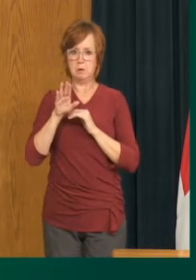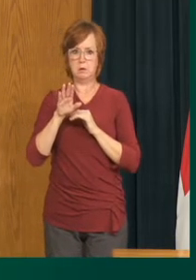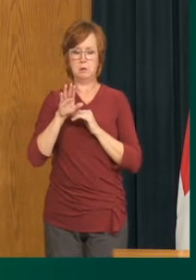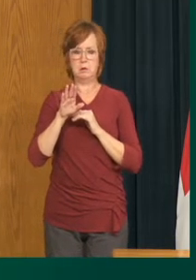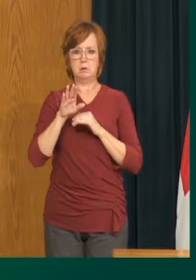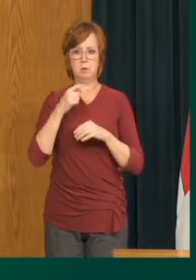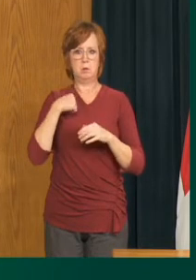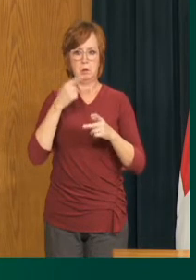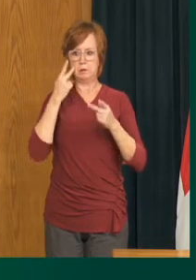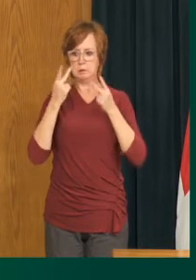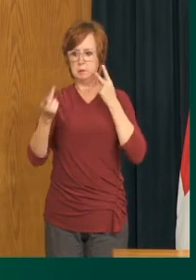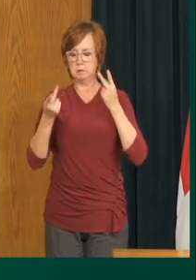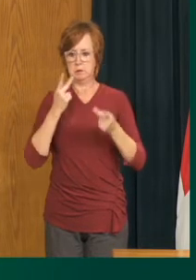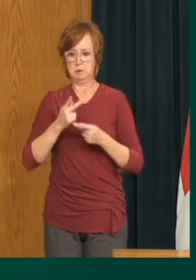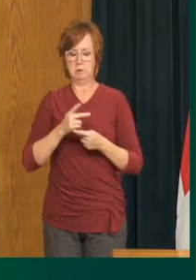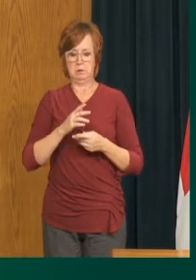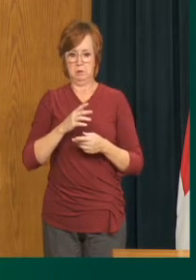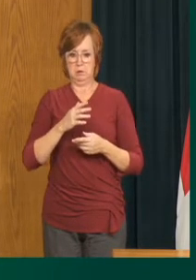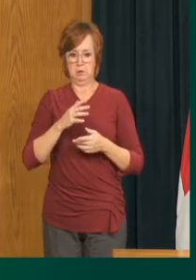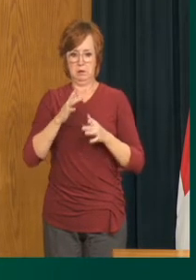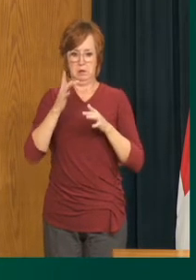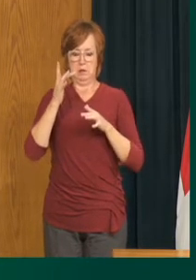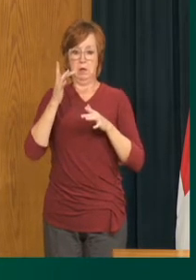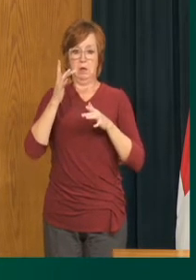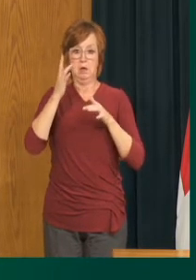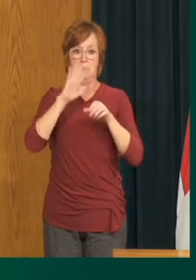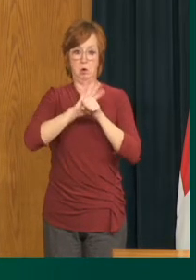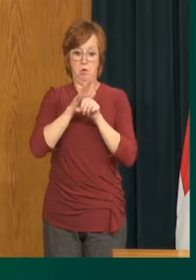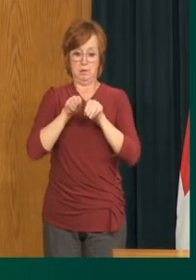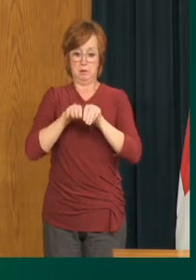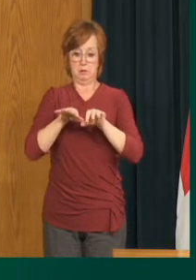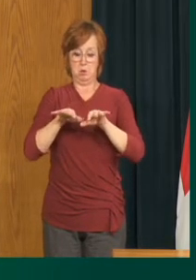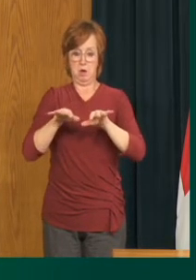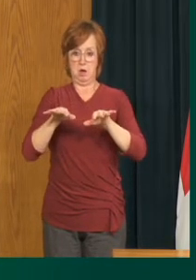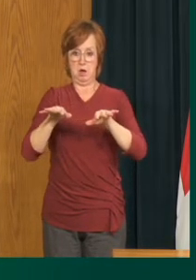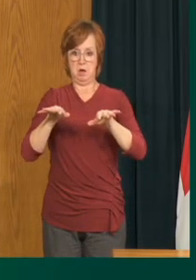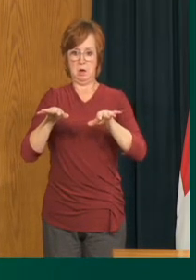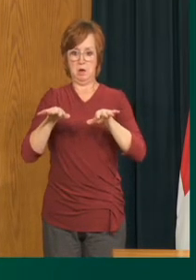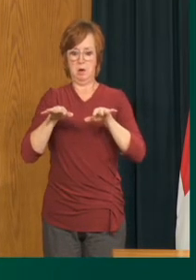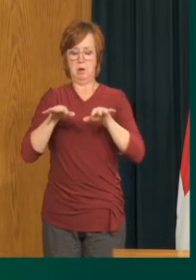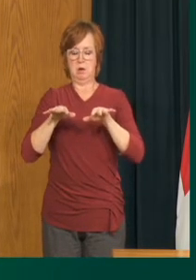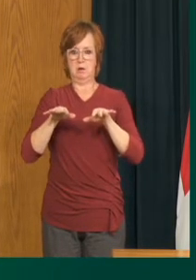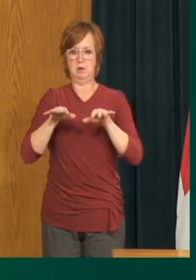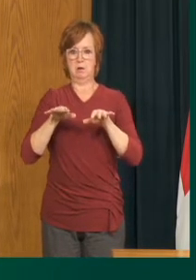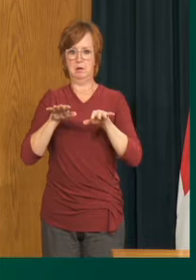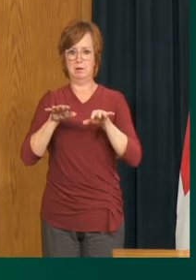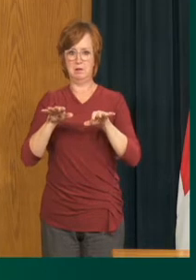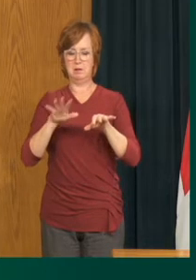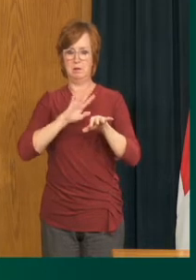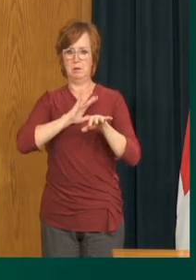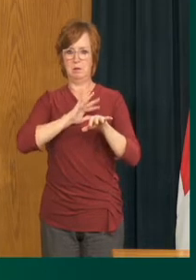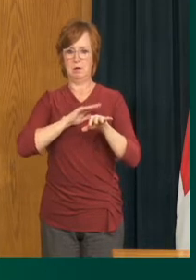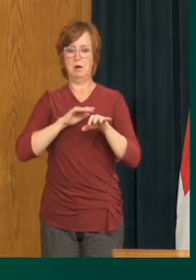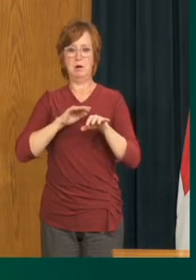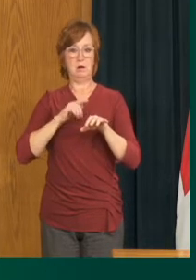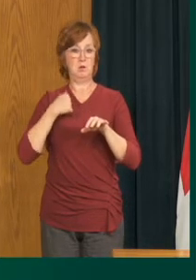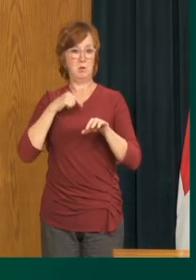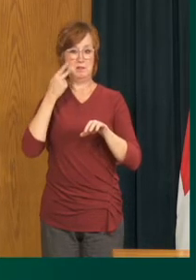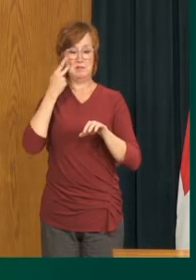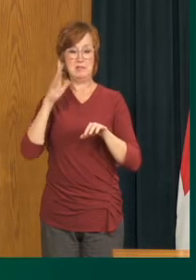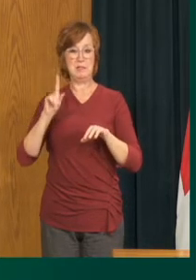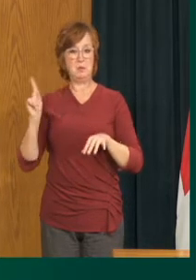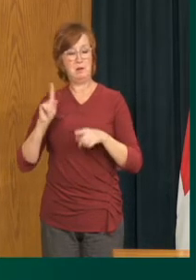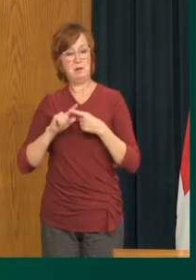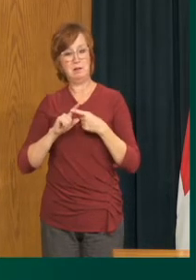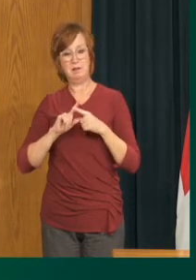less problems you are going to have, challenges like we've seen in other areas of Canada with respect to COVID-19 getting into long-term